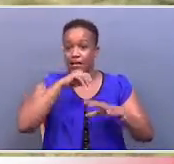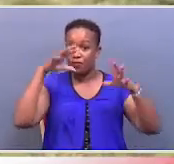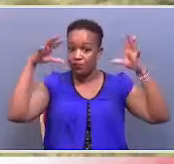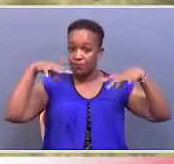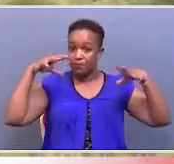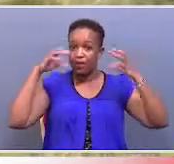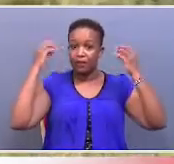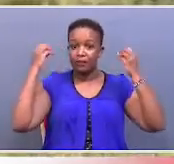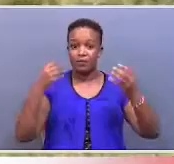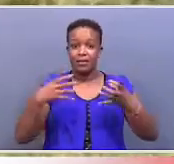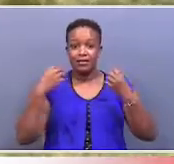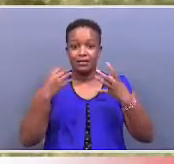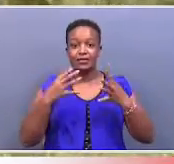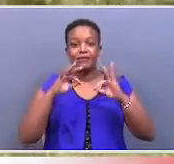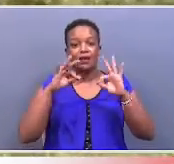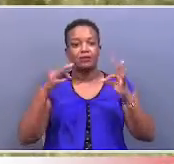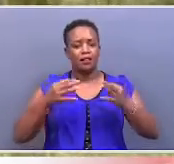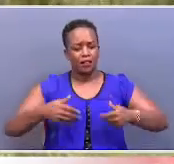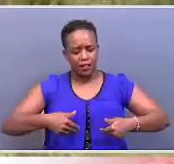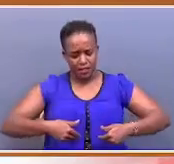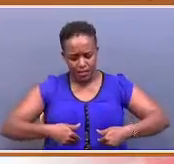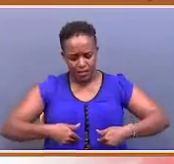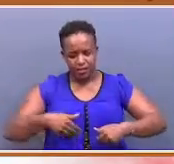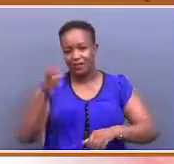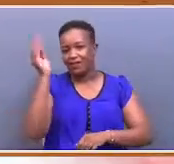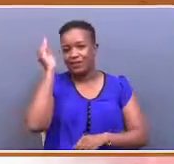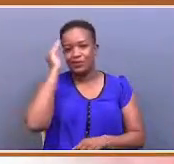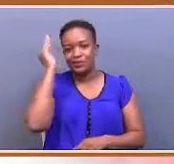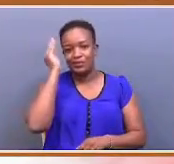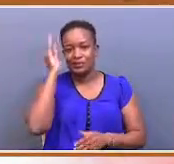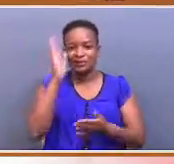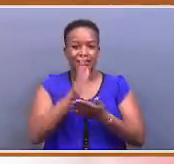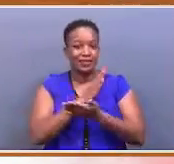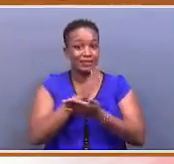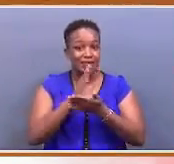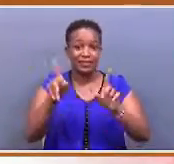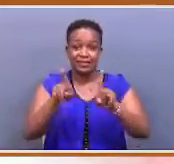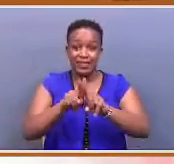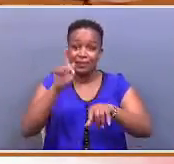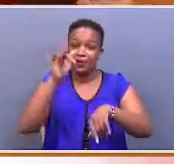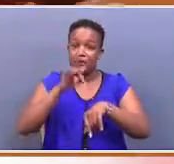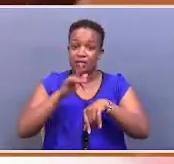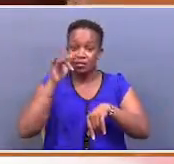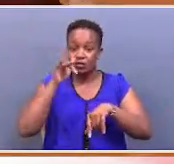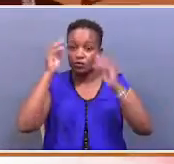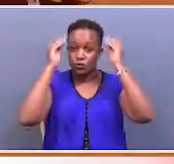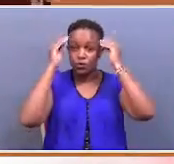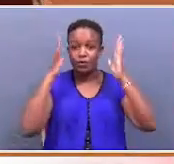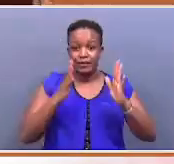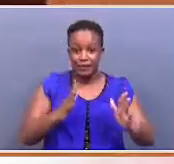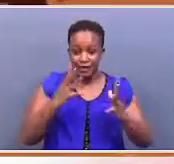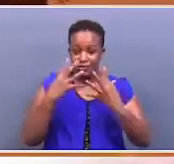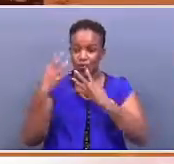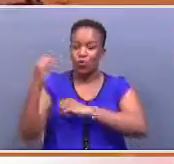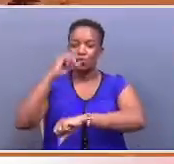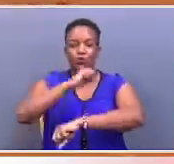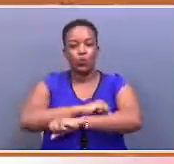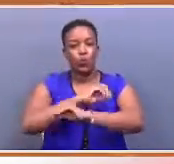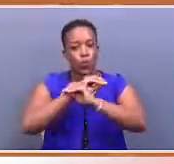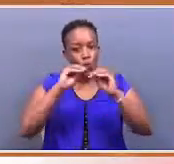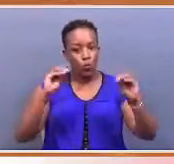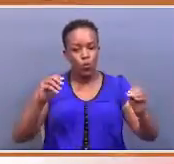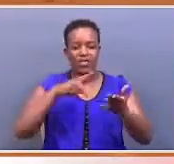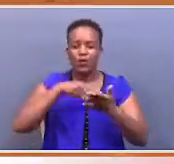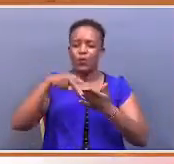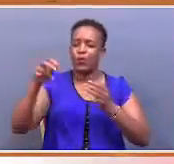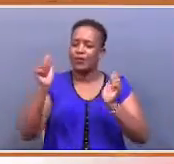Many families are starving, with the education sector greatly affected, as students are forced to miss classes and instead walk for